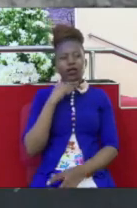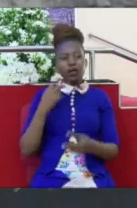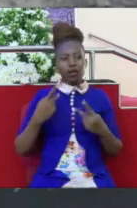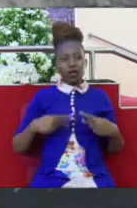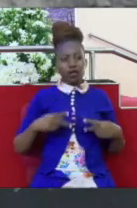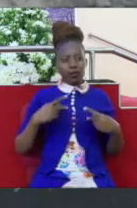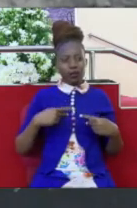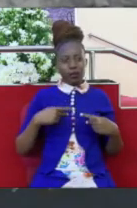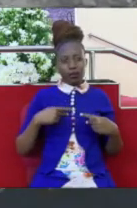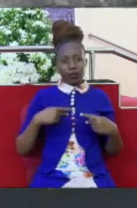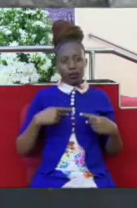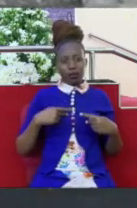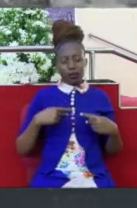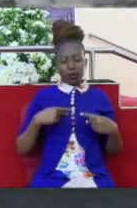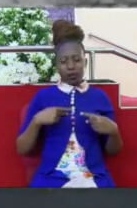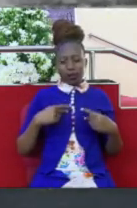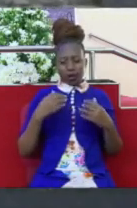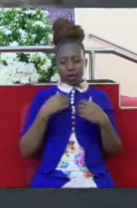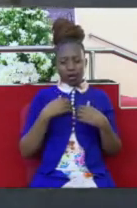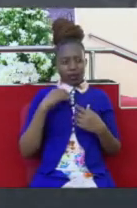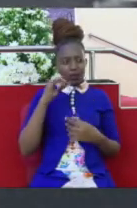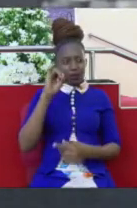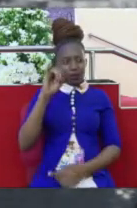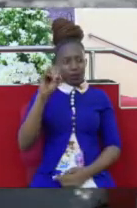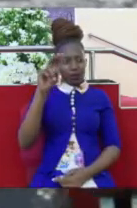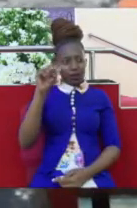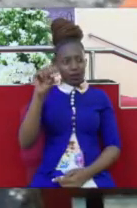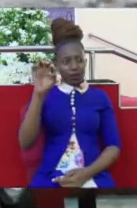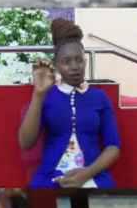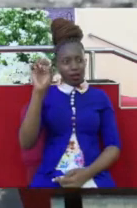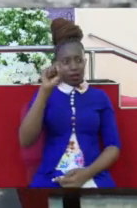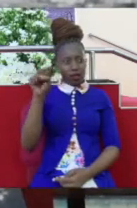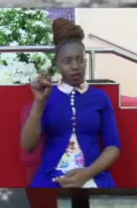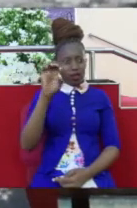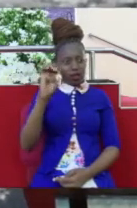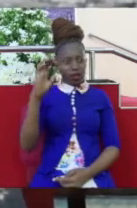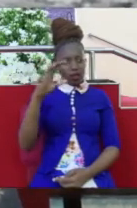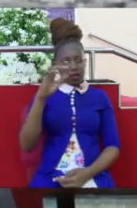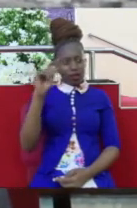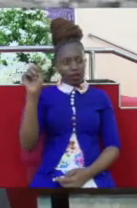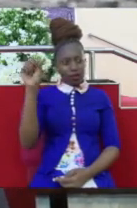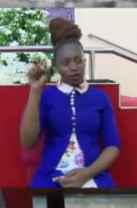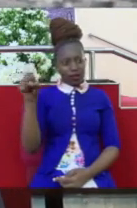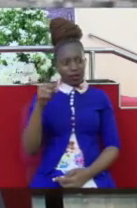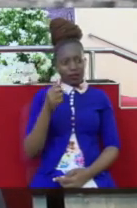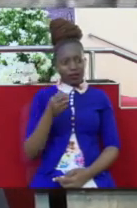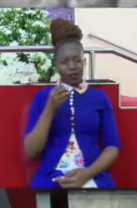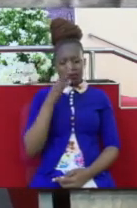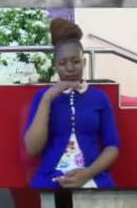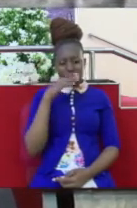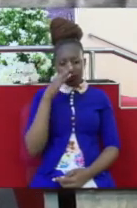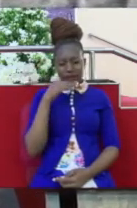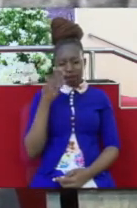nzi. And I also noticed that the neighborhood dogs, na nikajua pale pia mbwa zilikuwa pale, were circling. Walikuwa